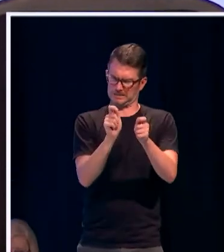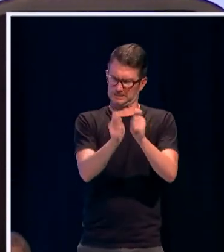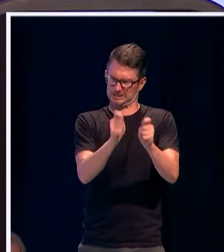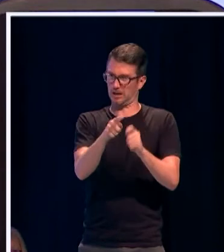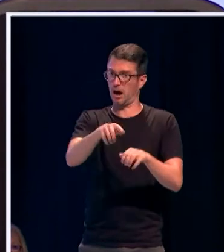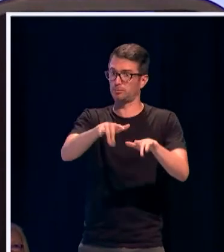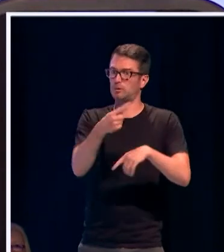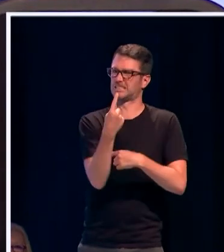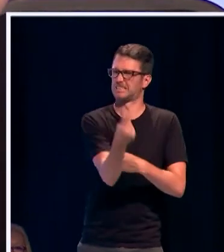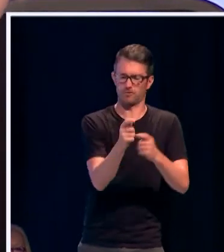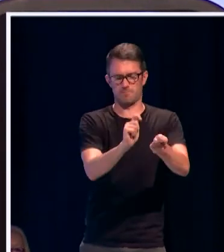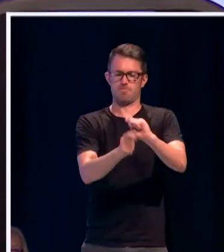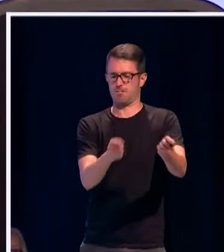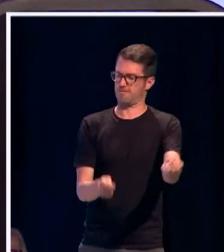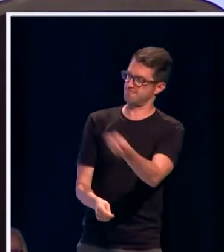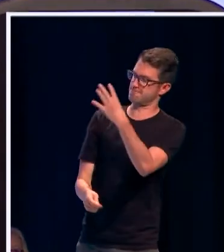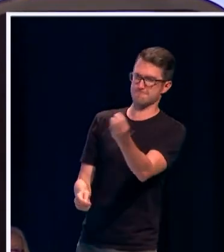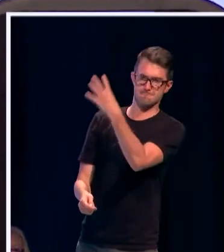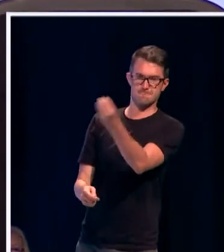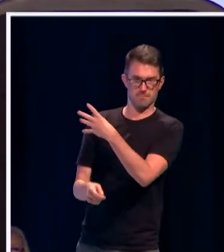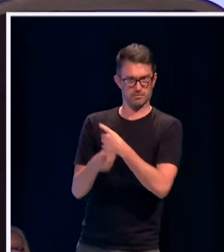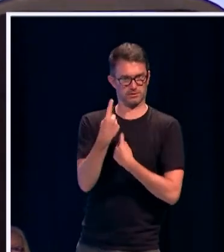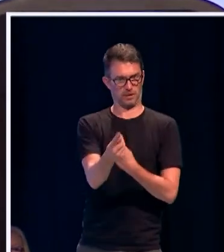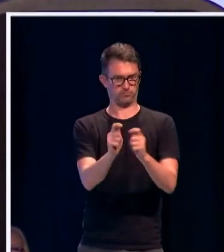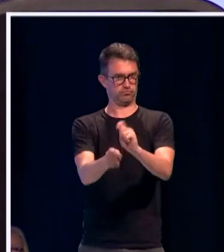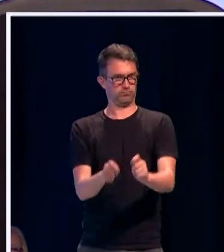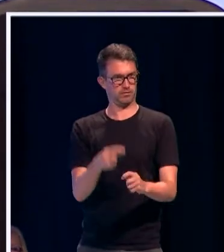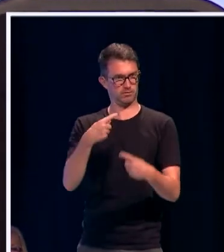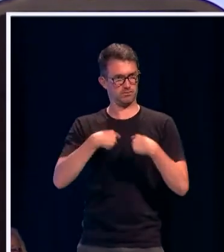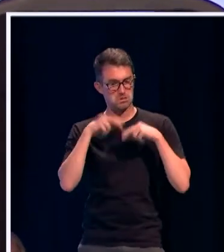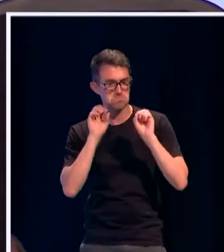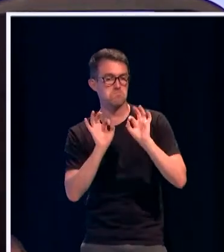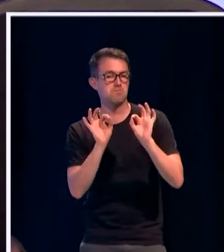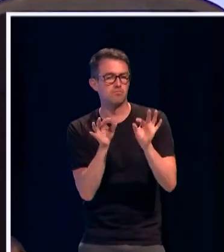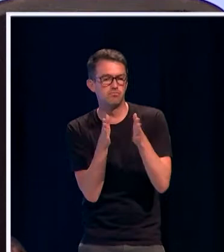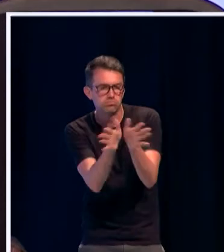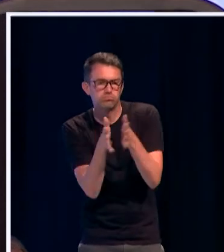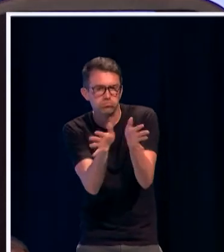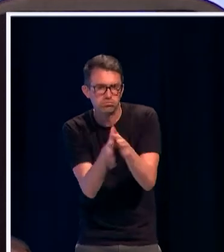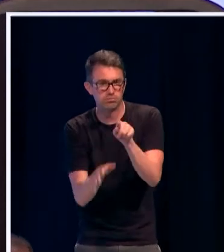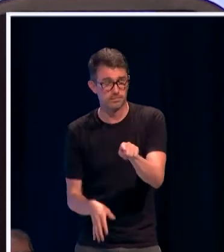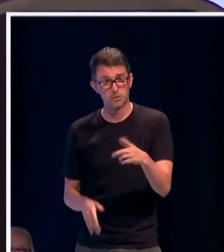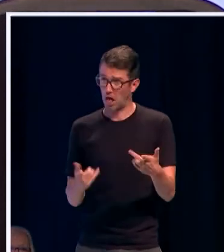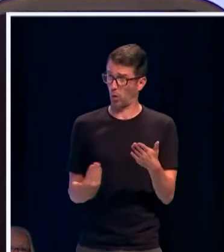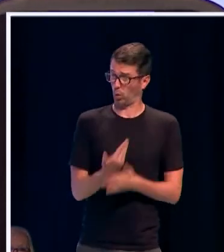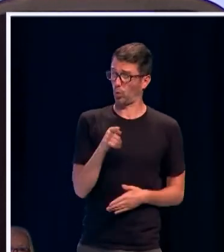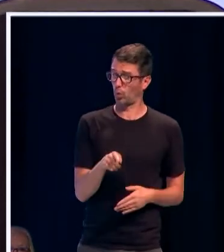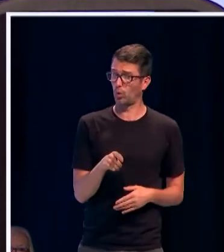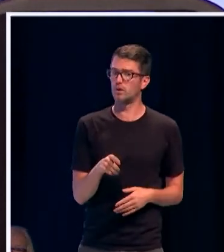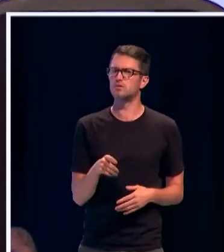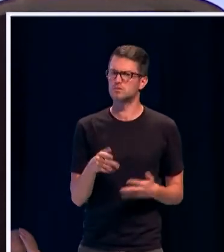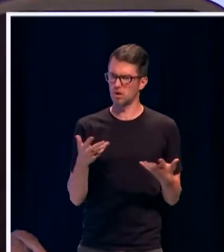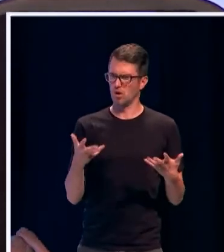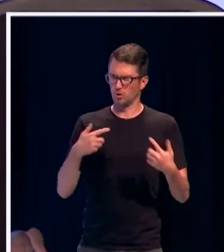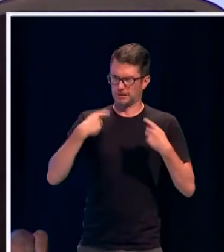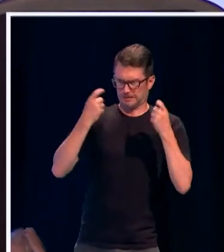So that's one process where we're looking at tools that we didn't have 10 years ago, but framing them around people with